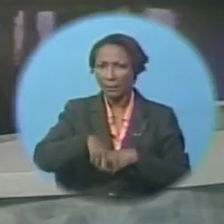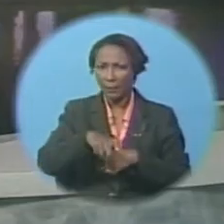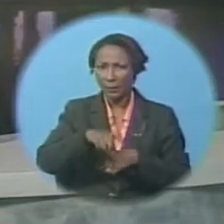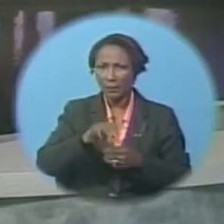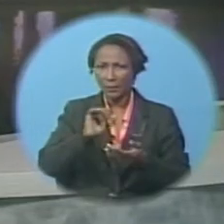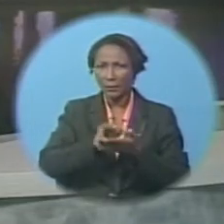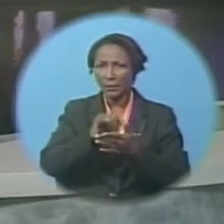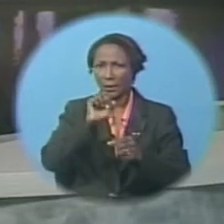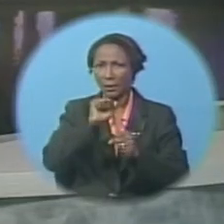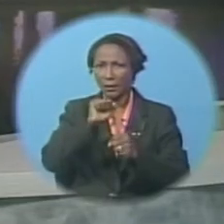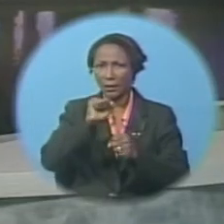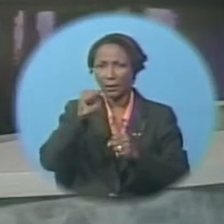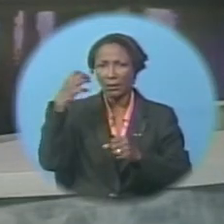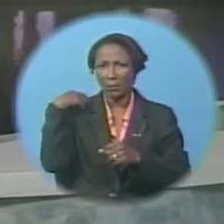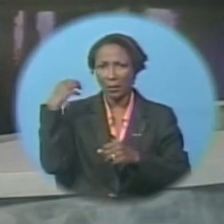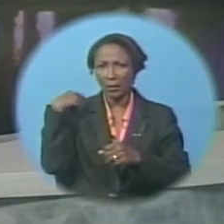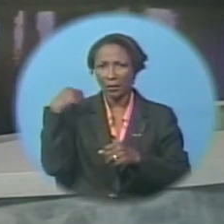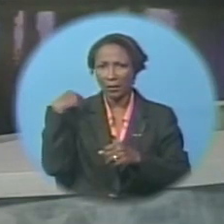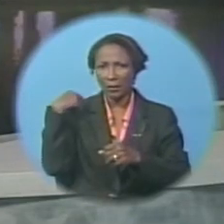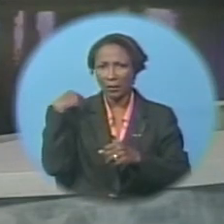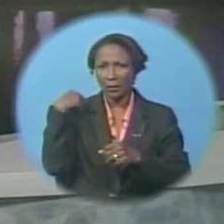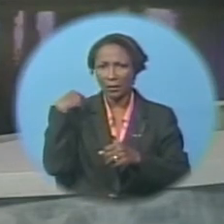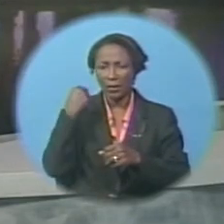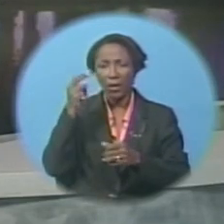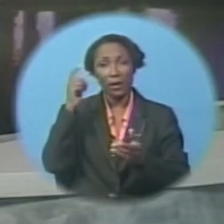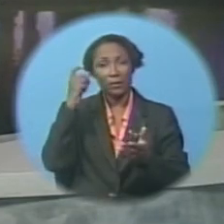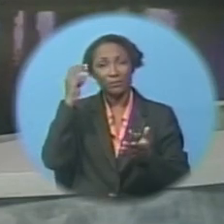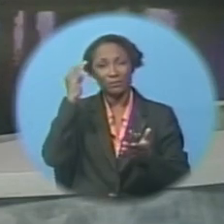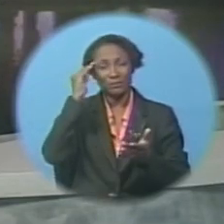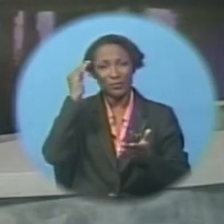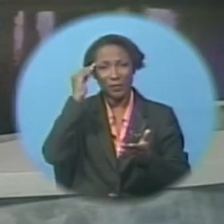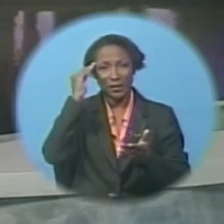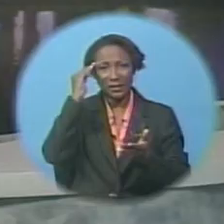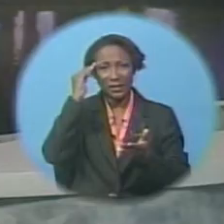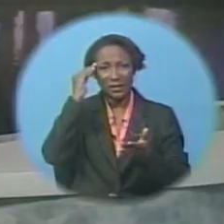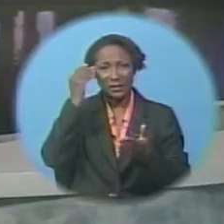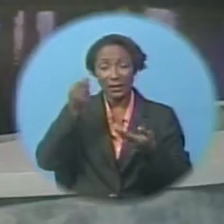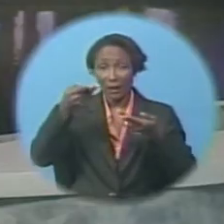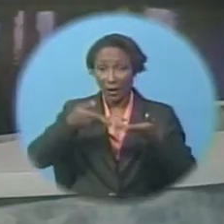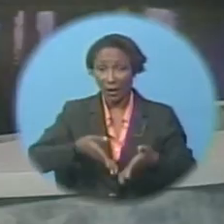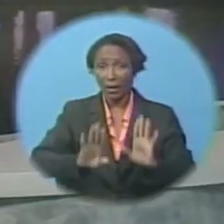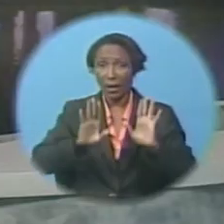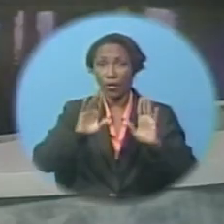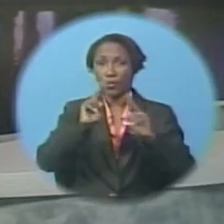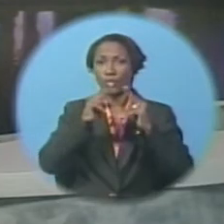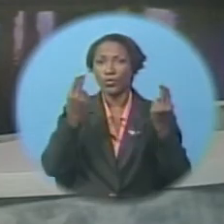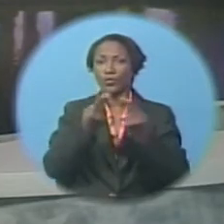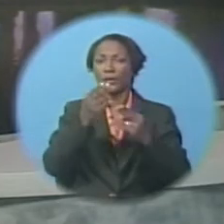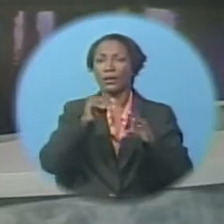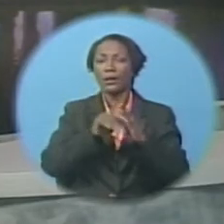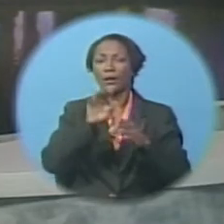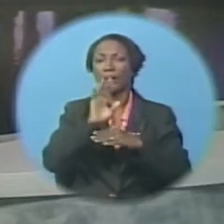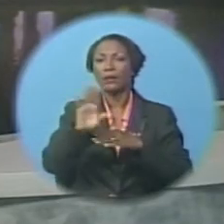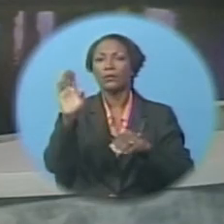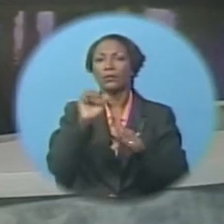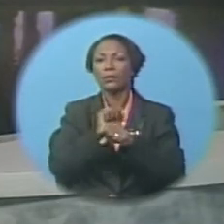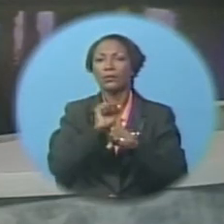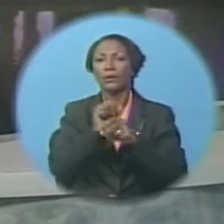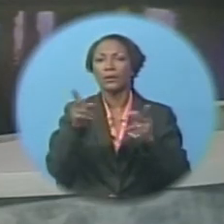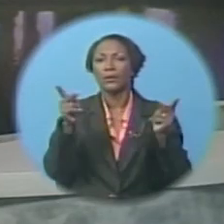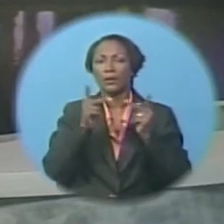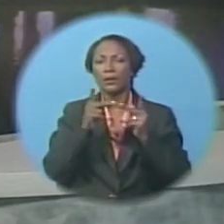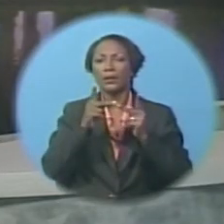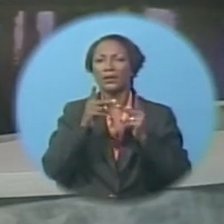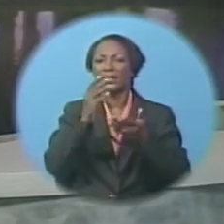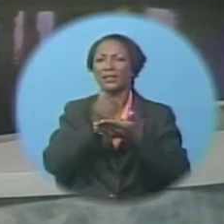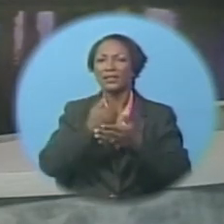recognize unions in cases where 30% of workers want representation. Ms. Moore says in recent times, some employers have